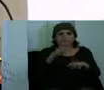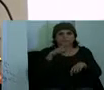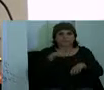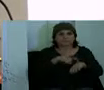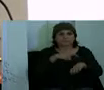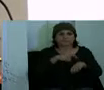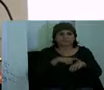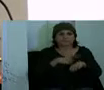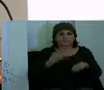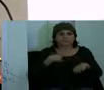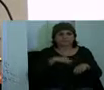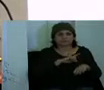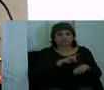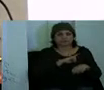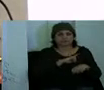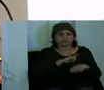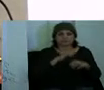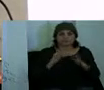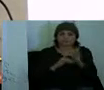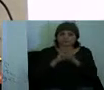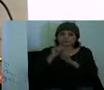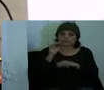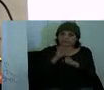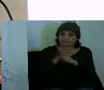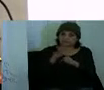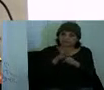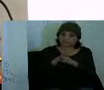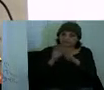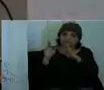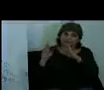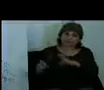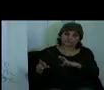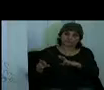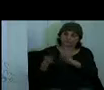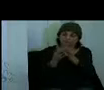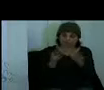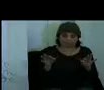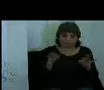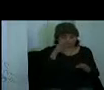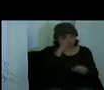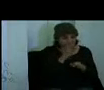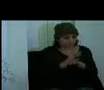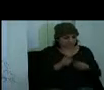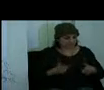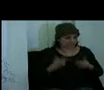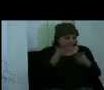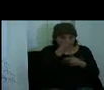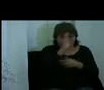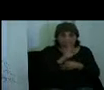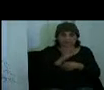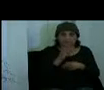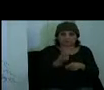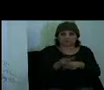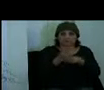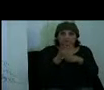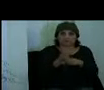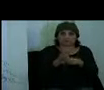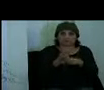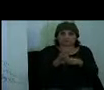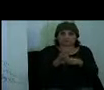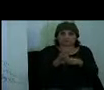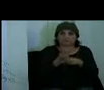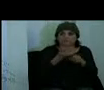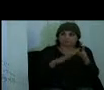were mature enough to respond freely in faith to the living God. We were carefully surrounded and